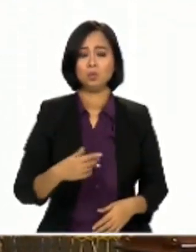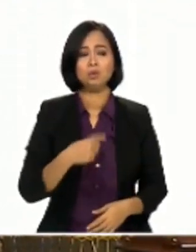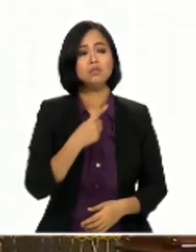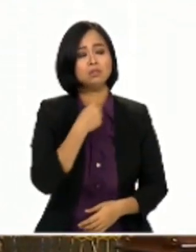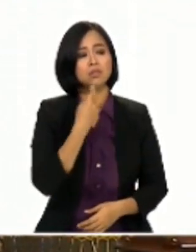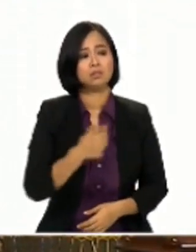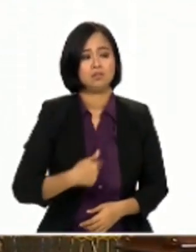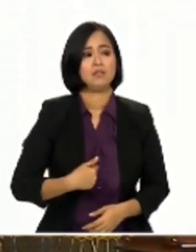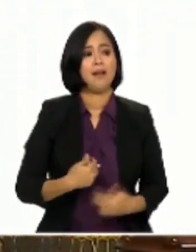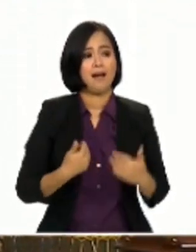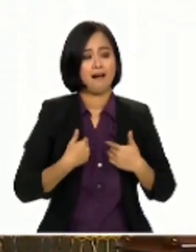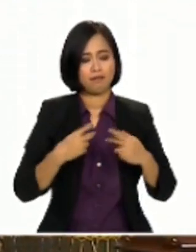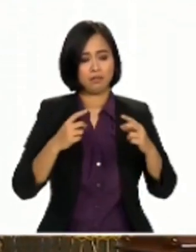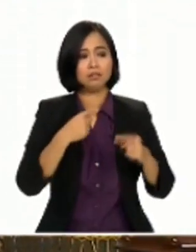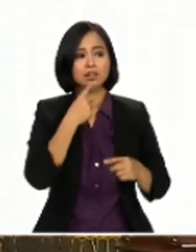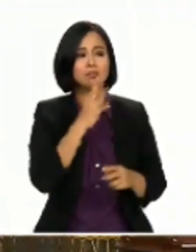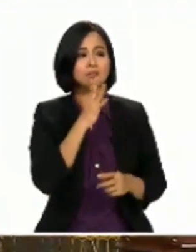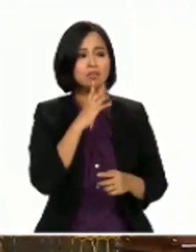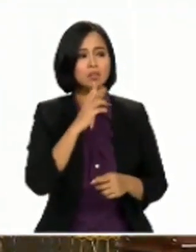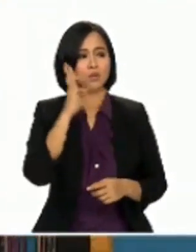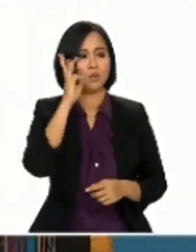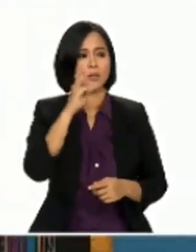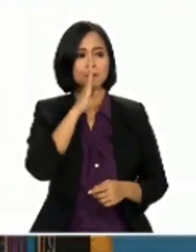will be trouble.